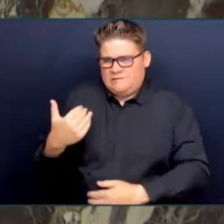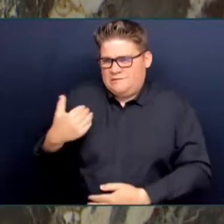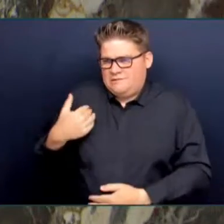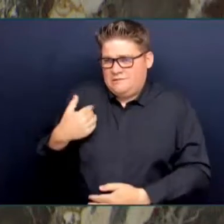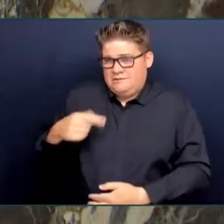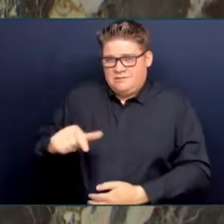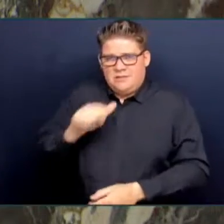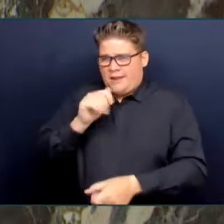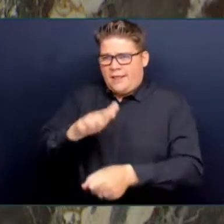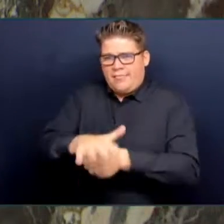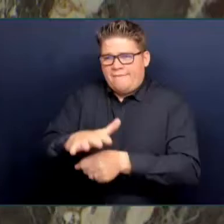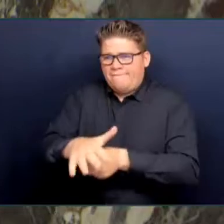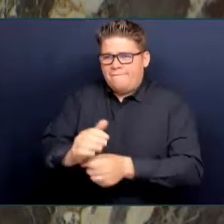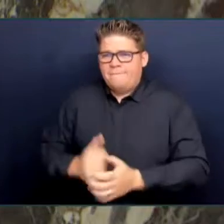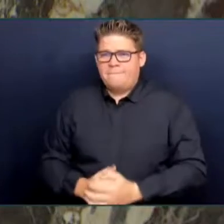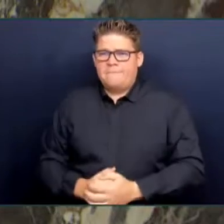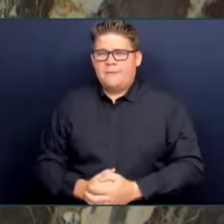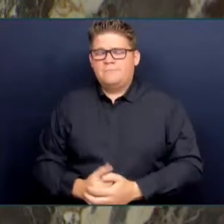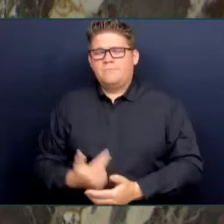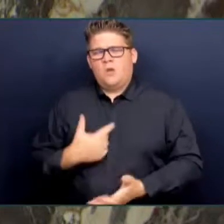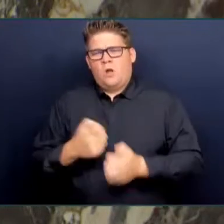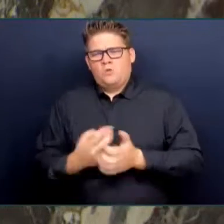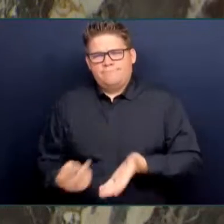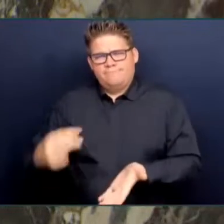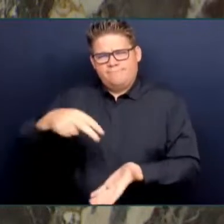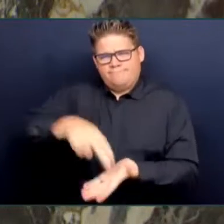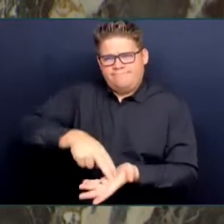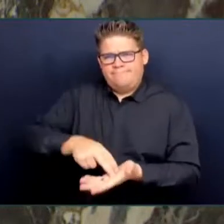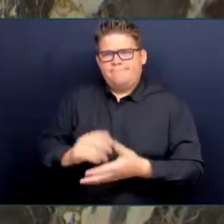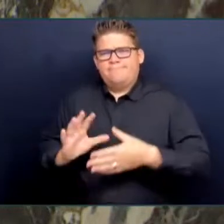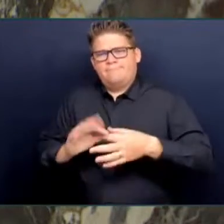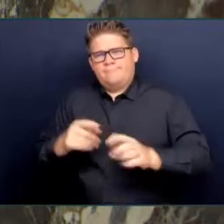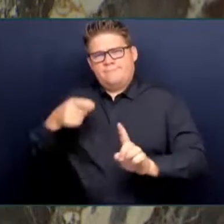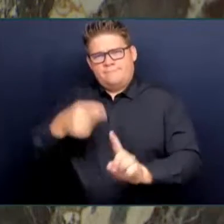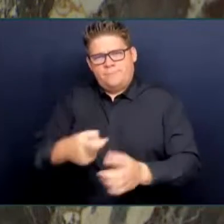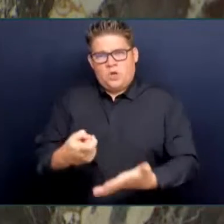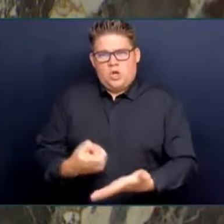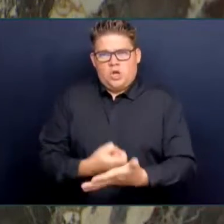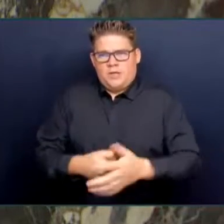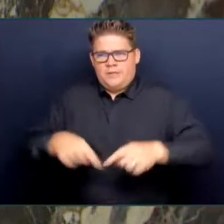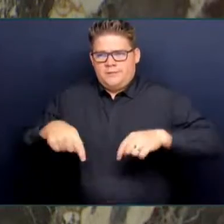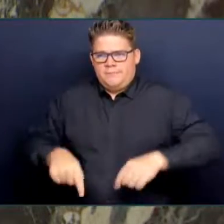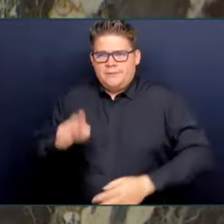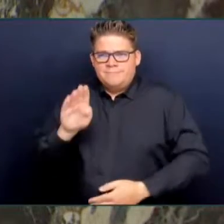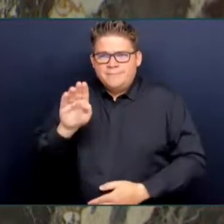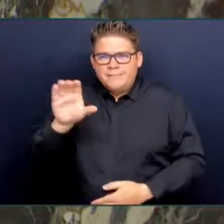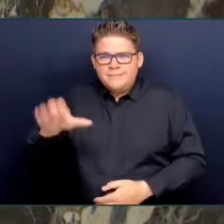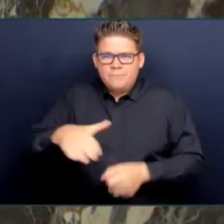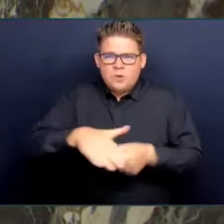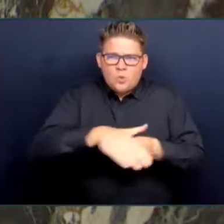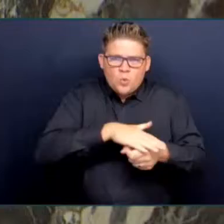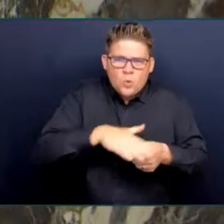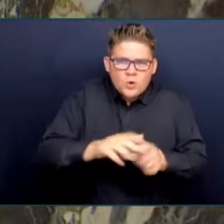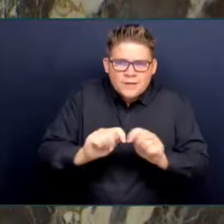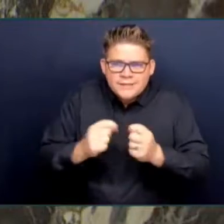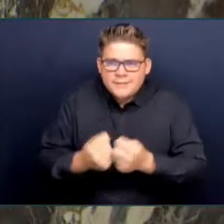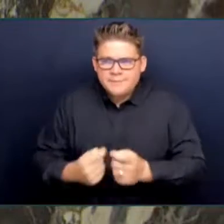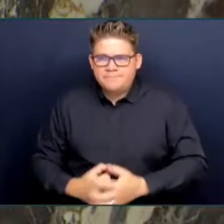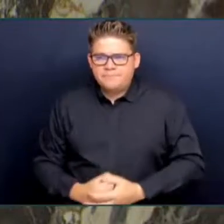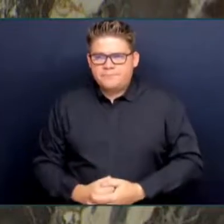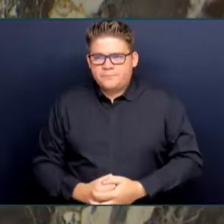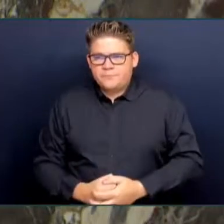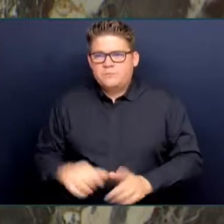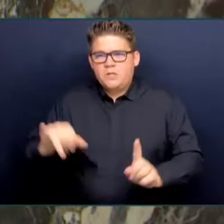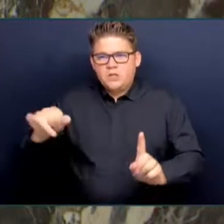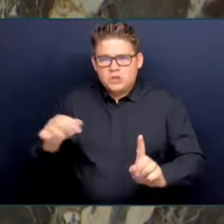in BC, to teams and players, local, junior, professional, and everything in between. First,